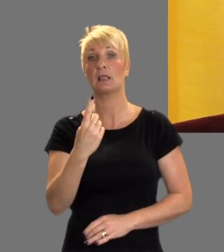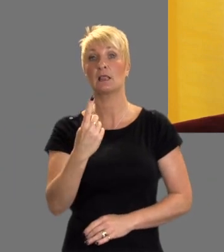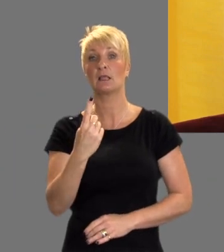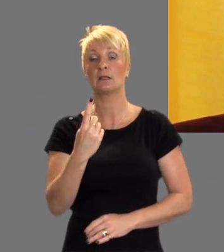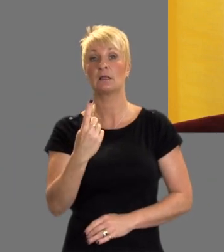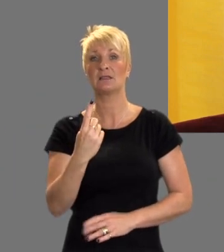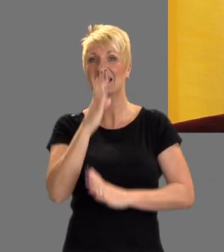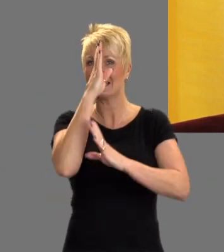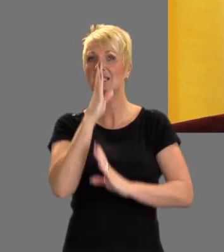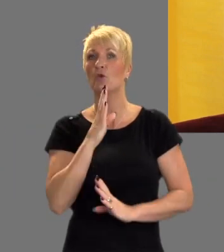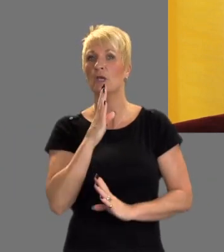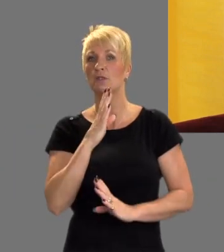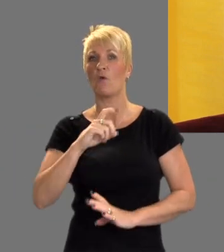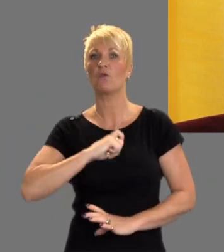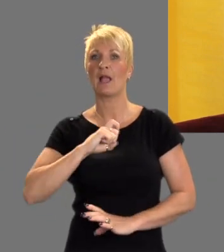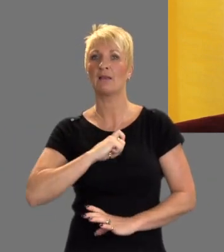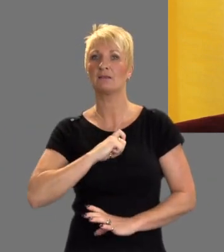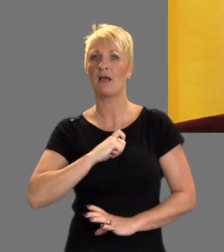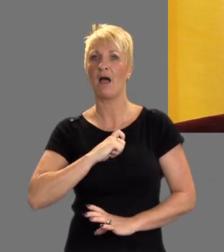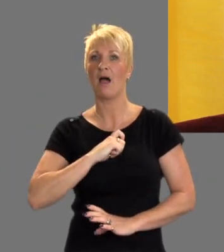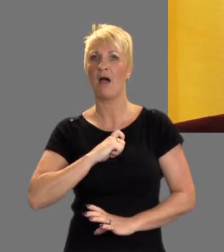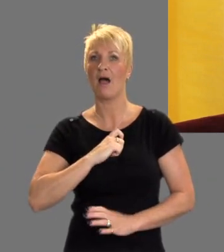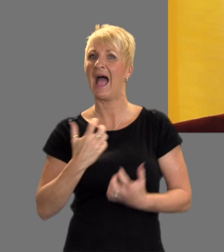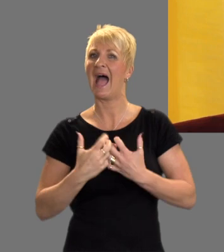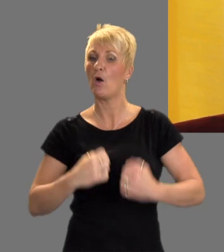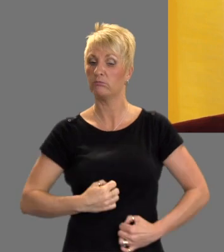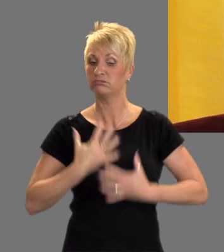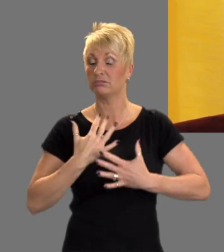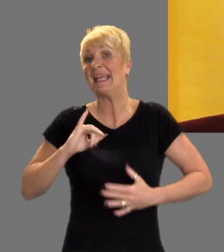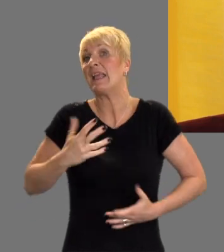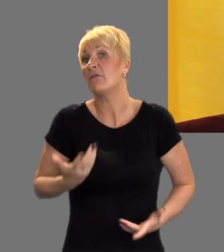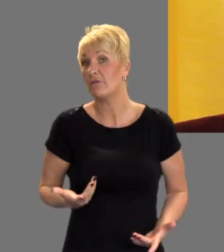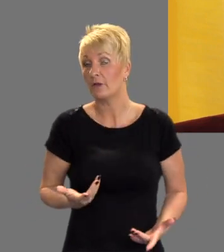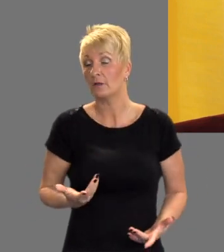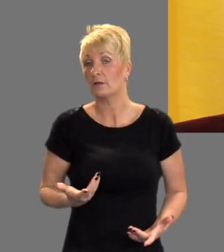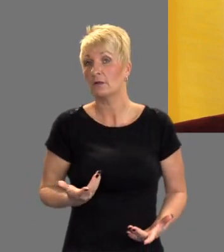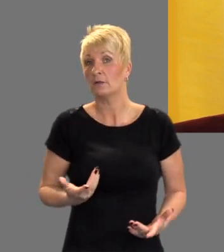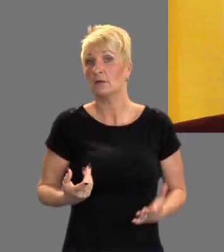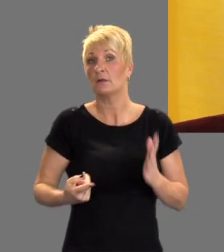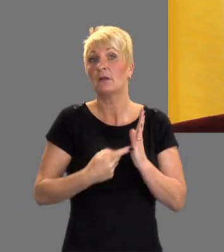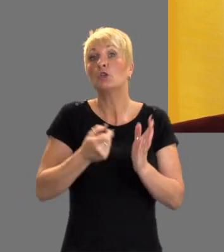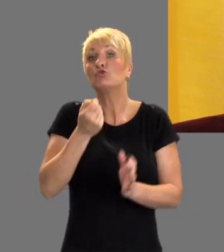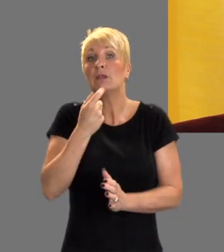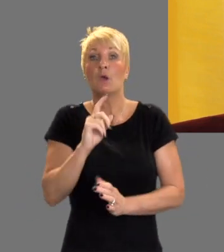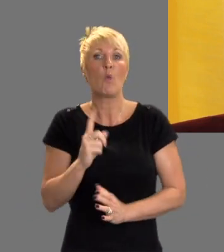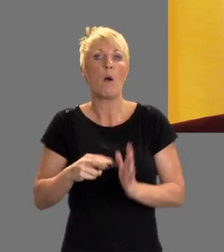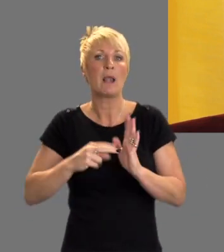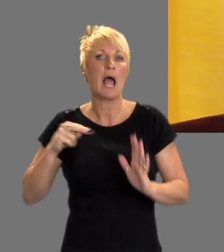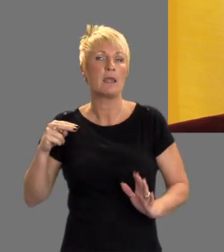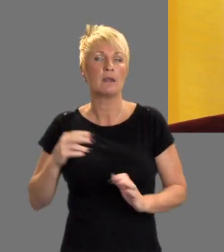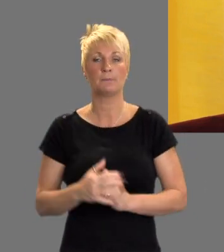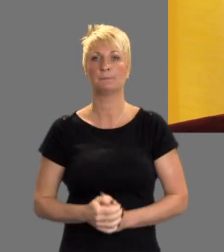of the seriousness of the cancer, how far it had spread, if it had spread, and what the treatment plan was likely to be.